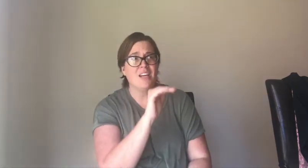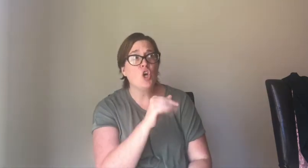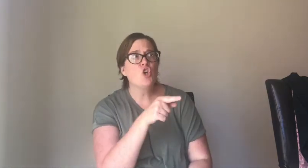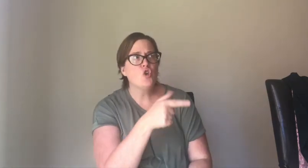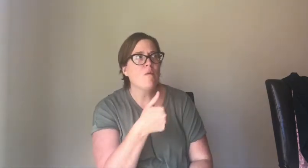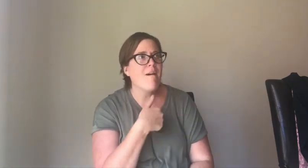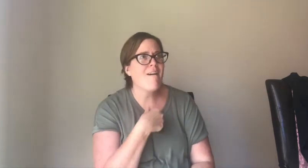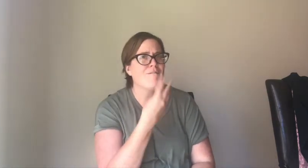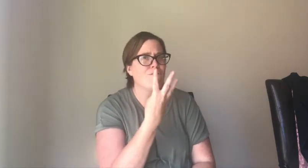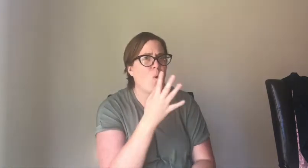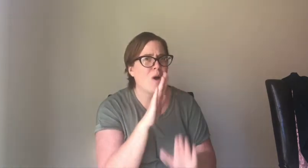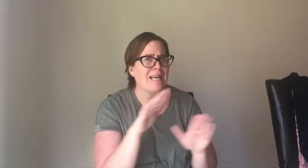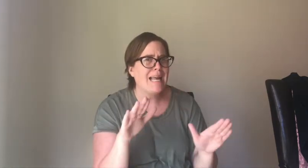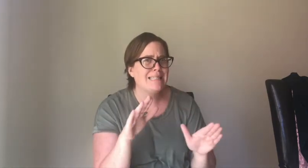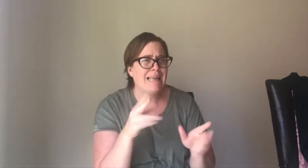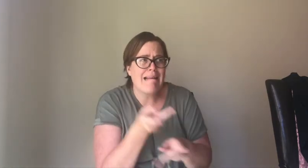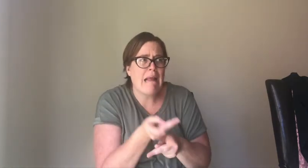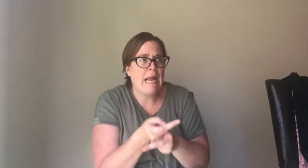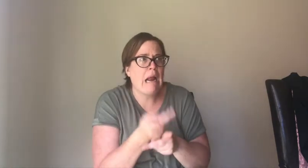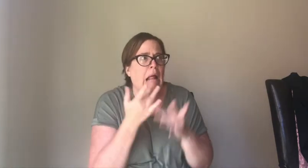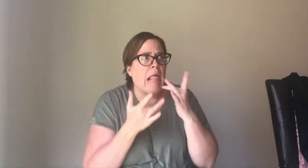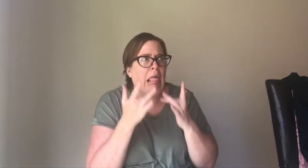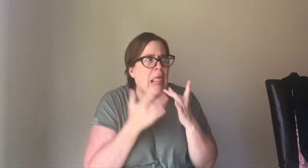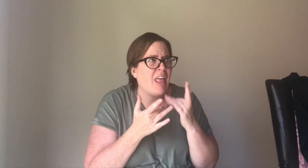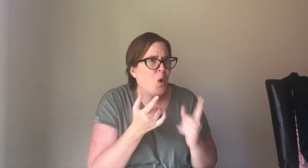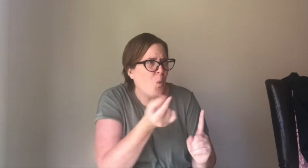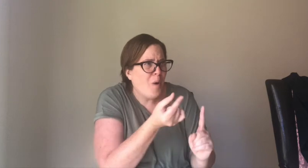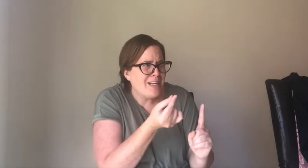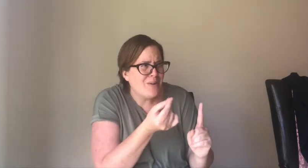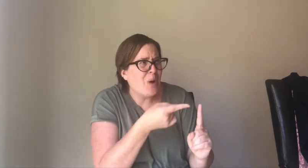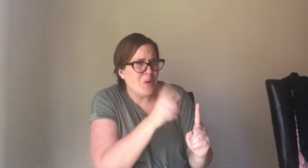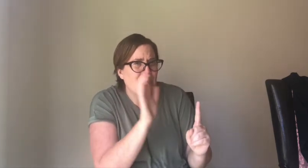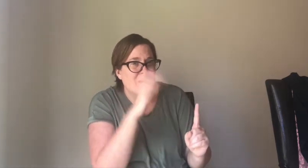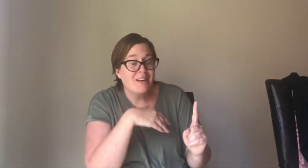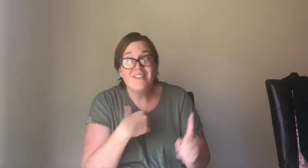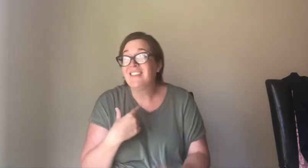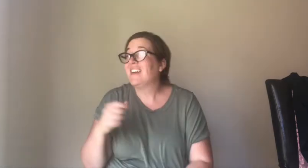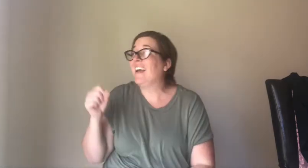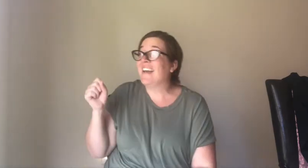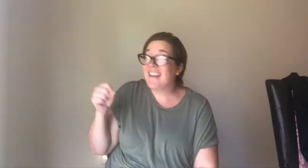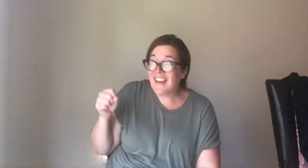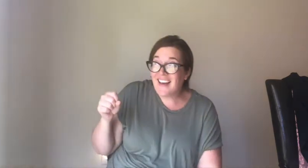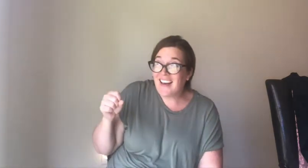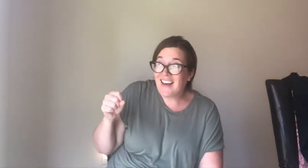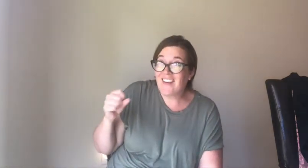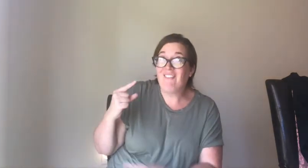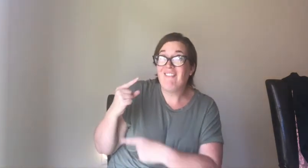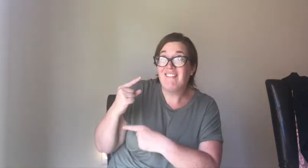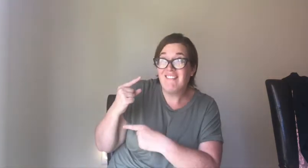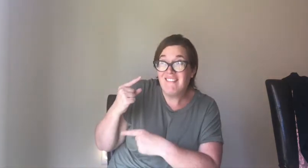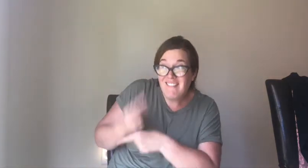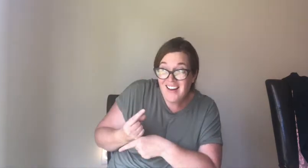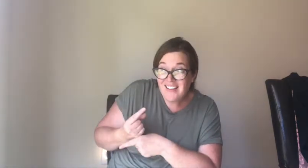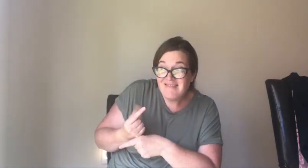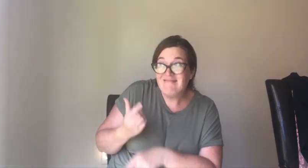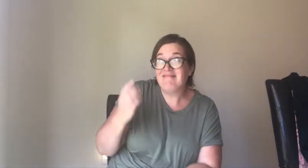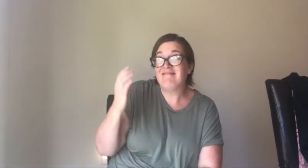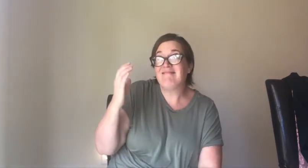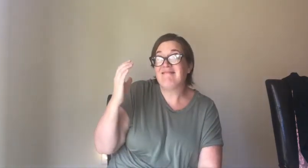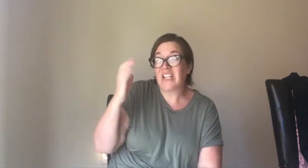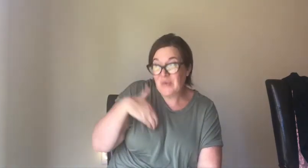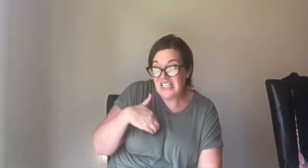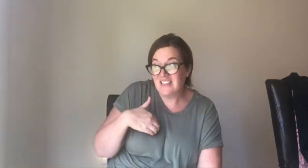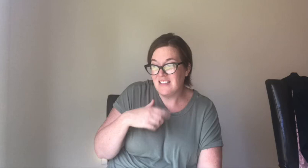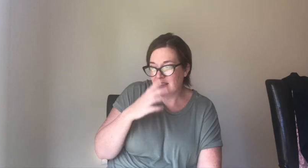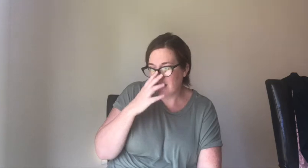So when we foster and adopt kids who have been tossed away and thrown away by the system that we live